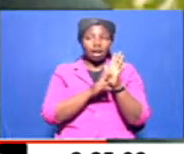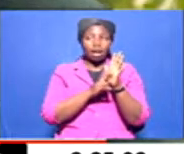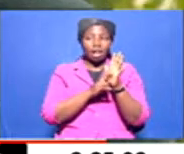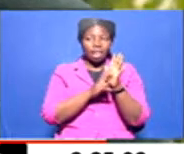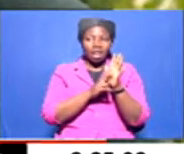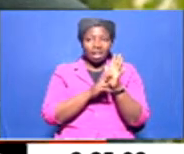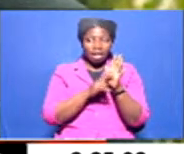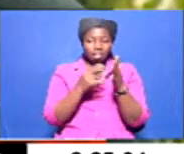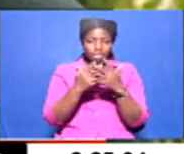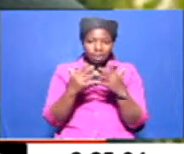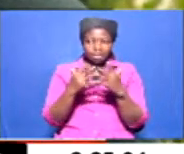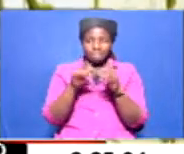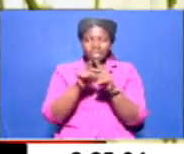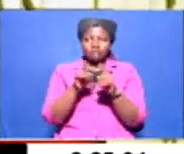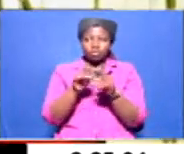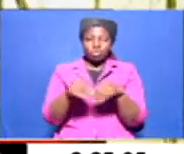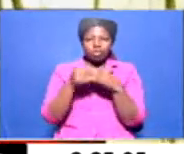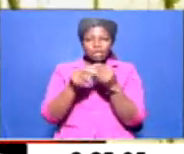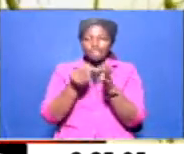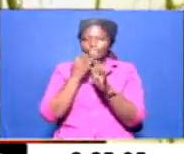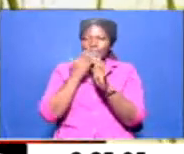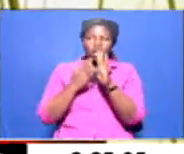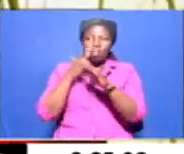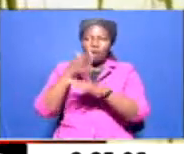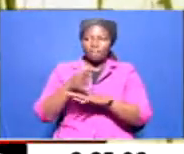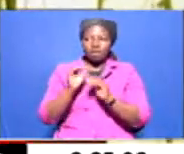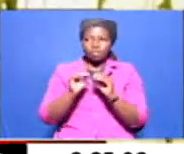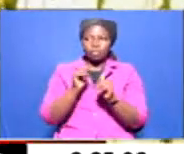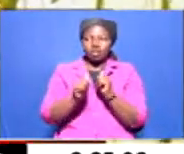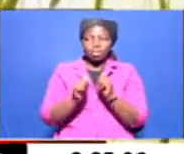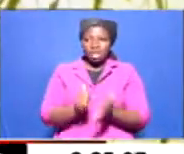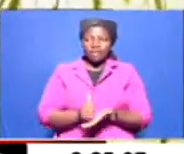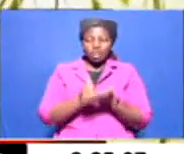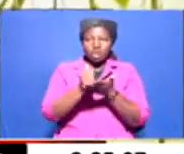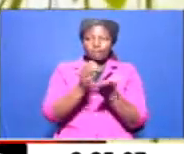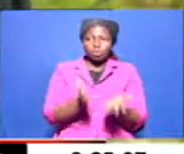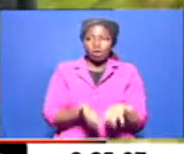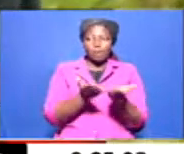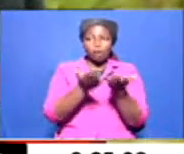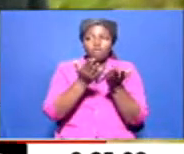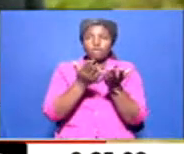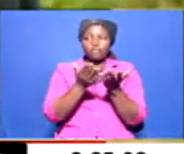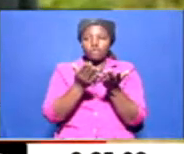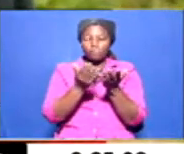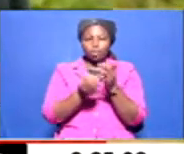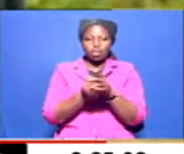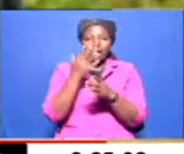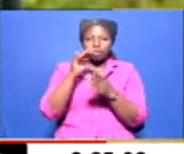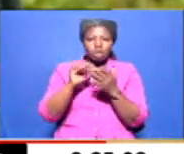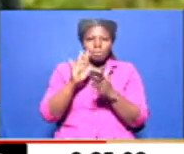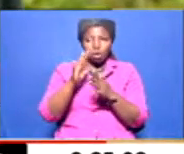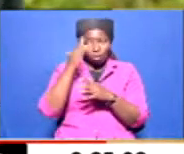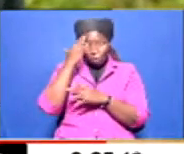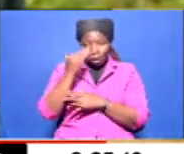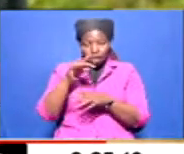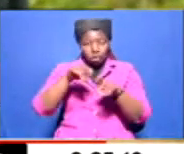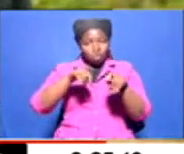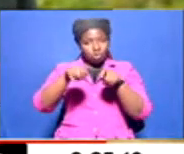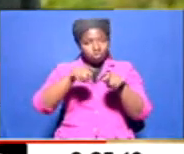overfeeding, which has helped to improve the yields greatly. Due to the controlled amount